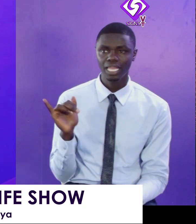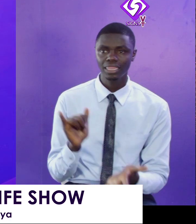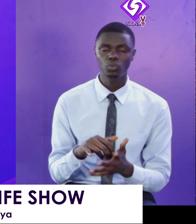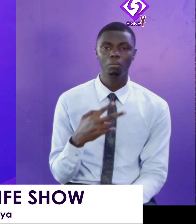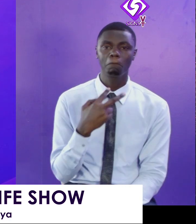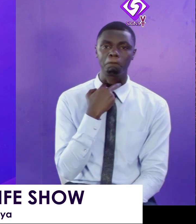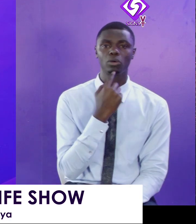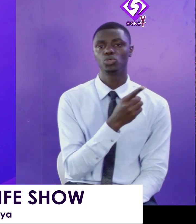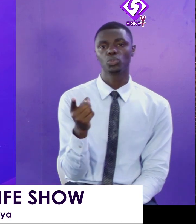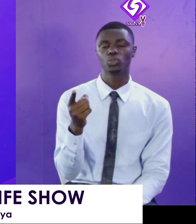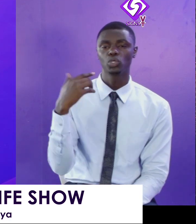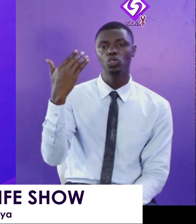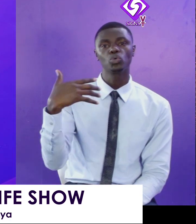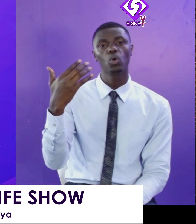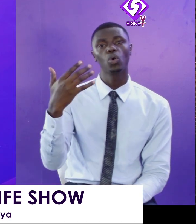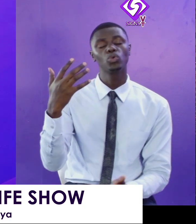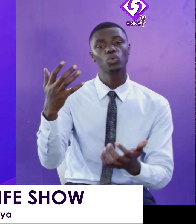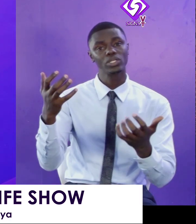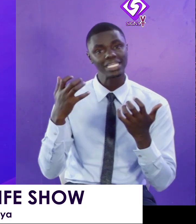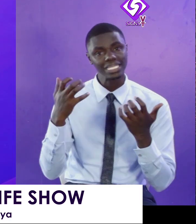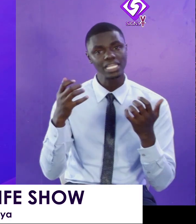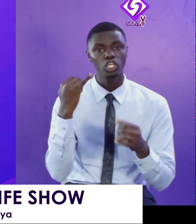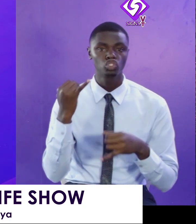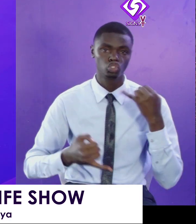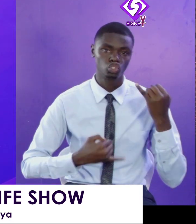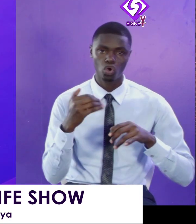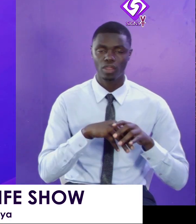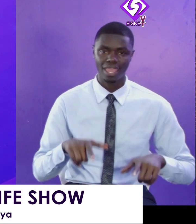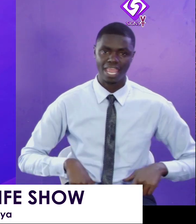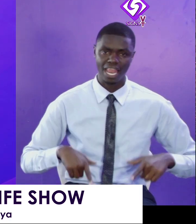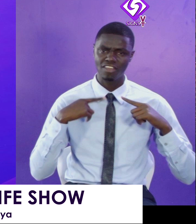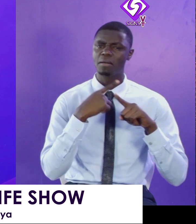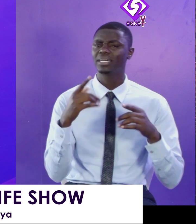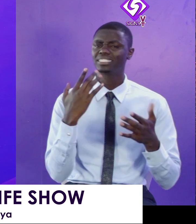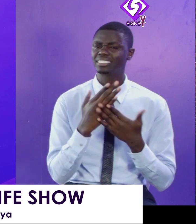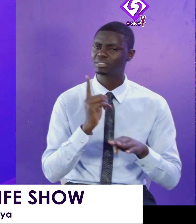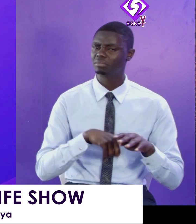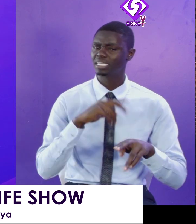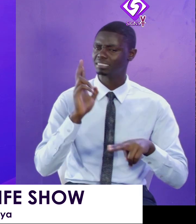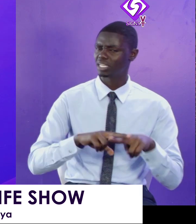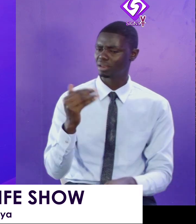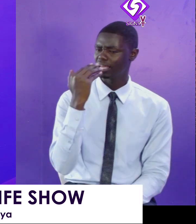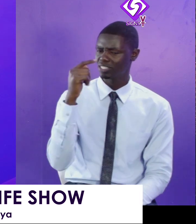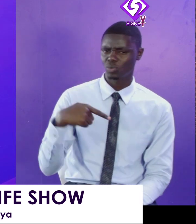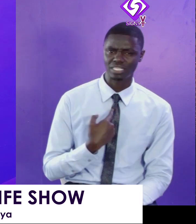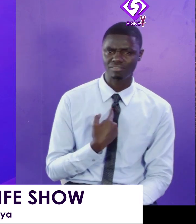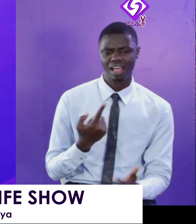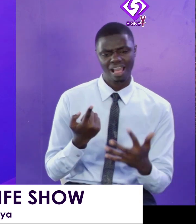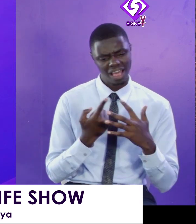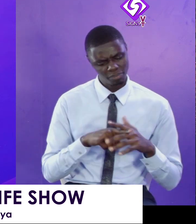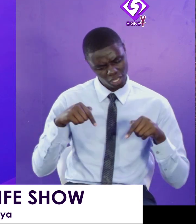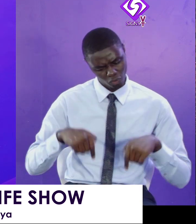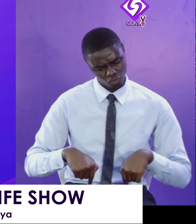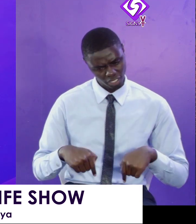you, because you also need your joy in life. But sometimes just sit down and ask yourself, at the beginning of